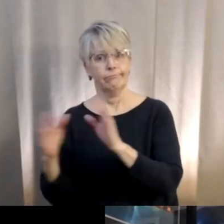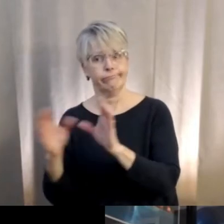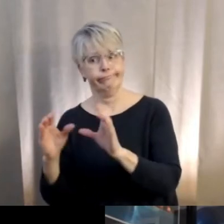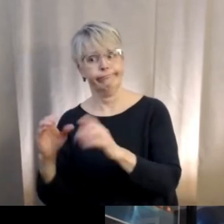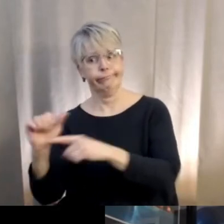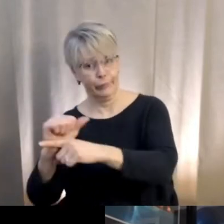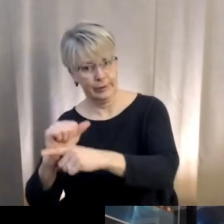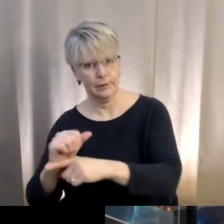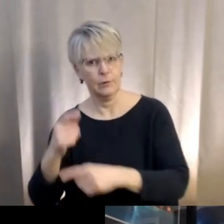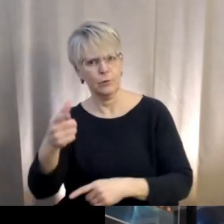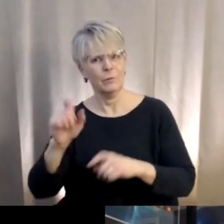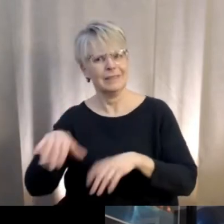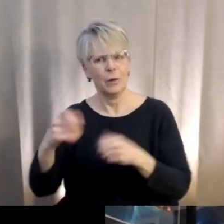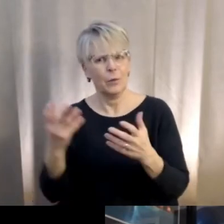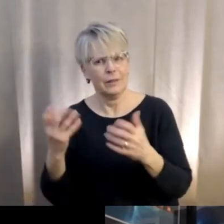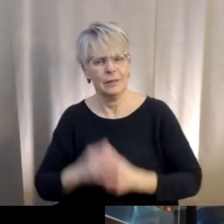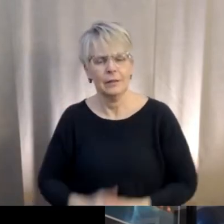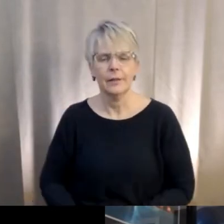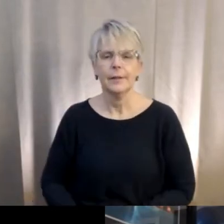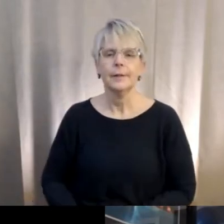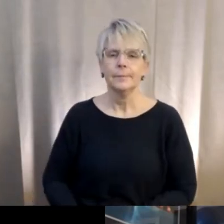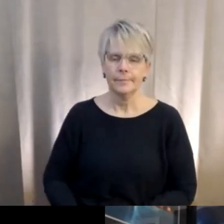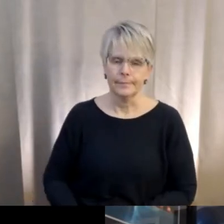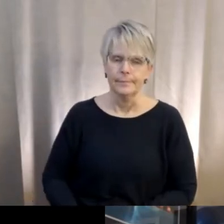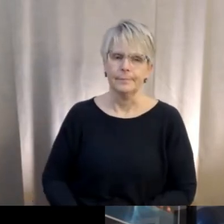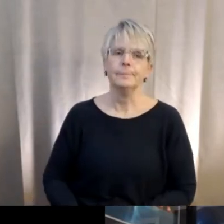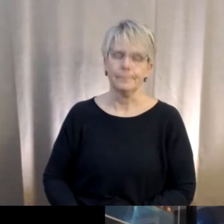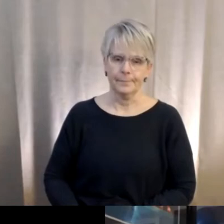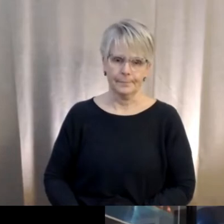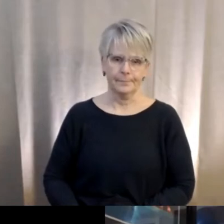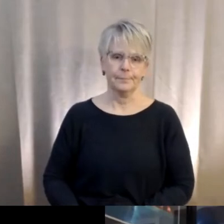So like a lot of it was